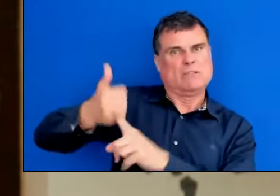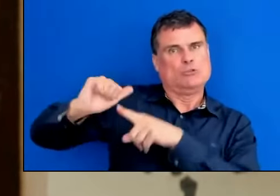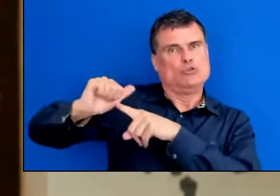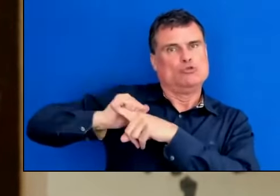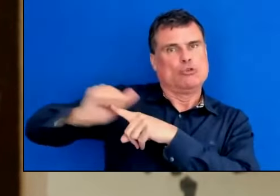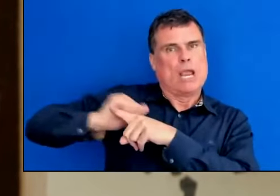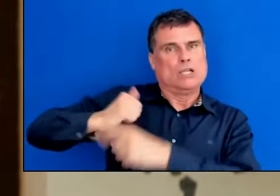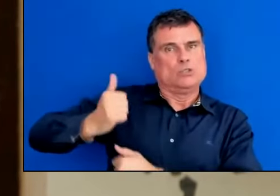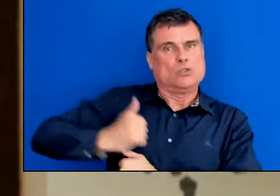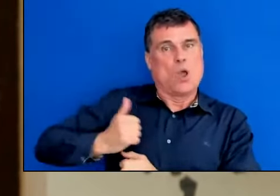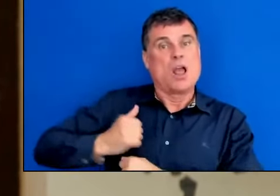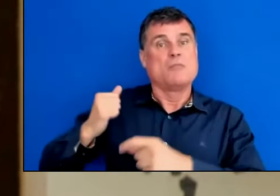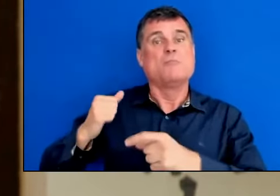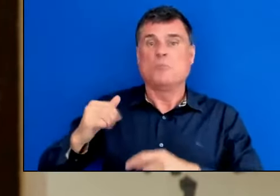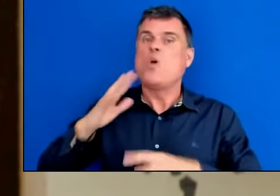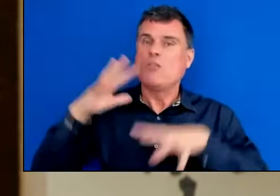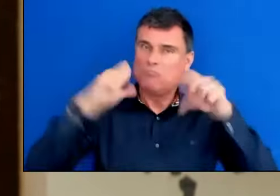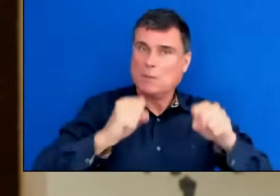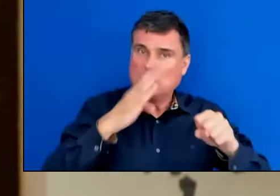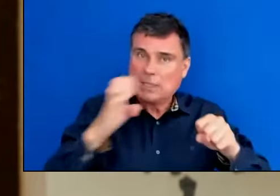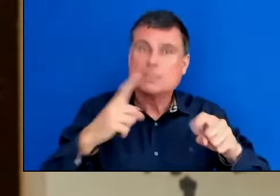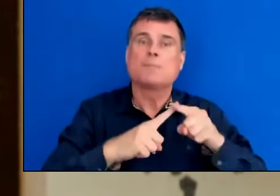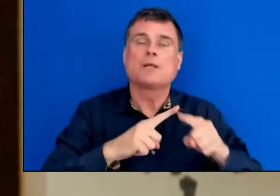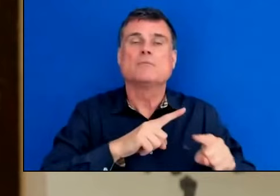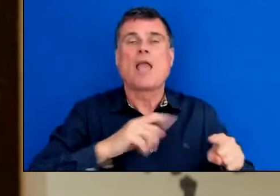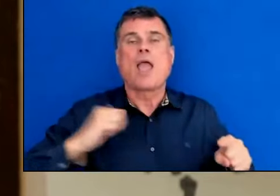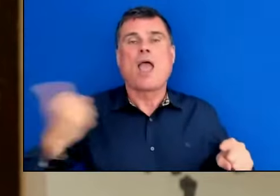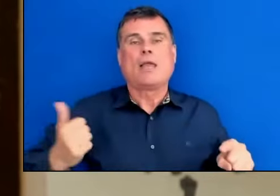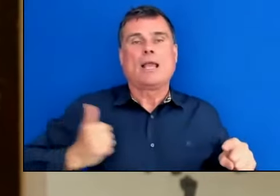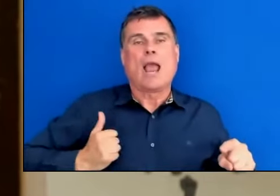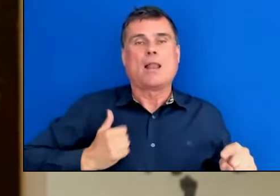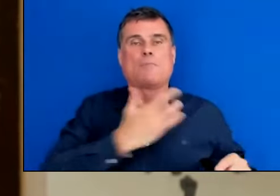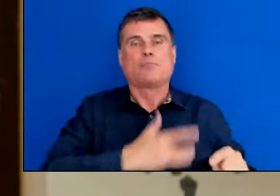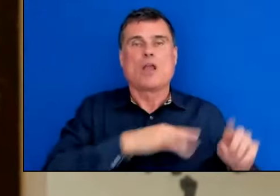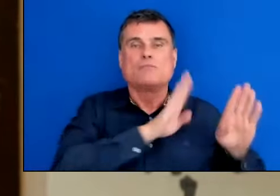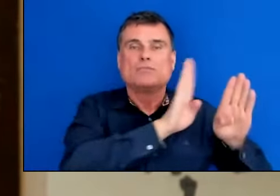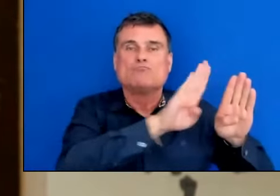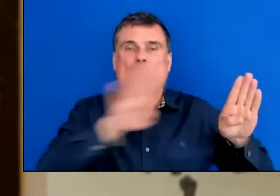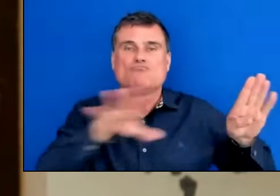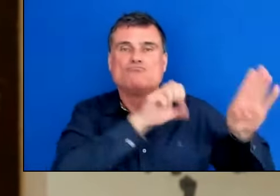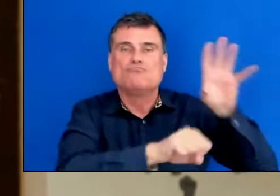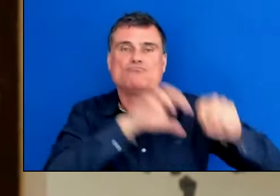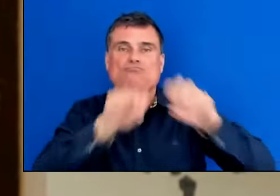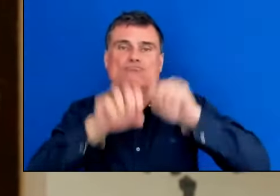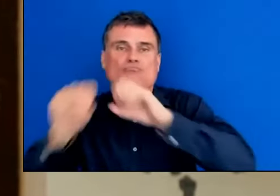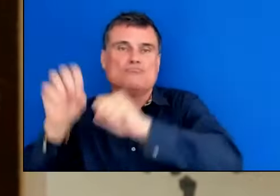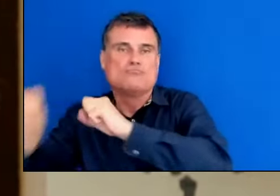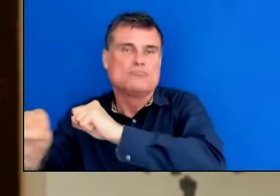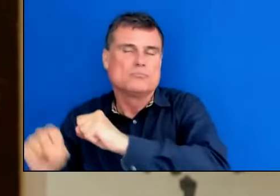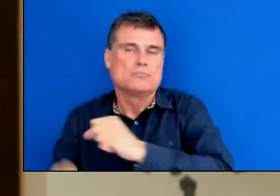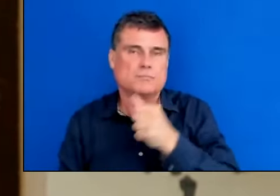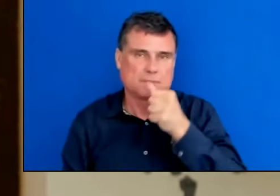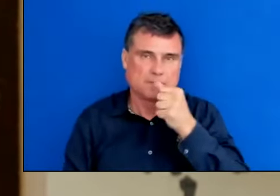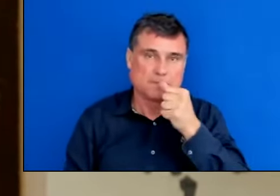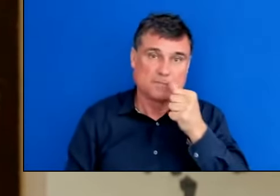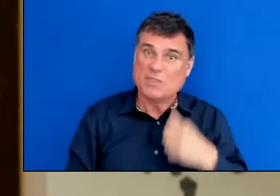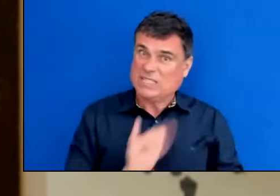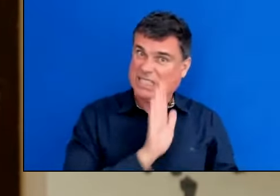Columbia and other provinces beyond the Rocky Mountains? End of